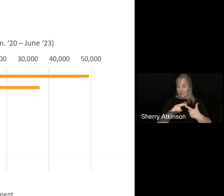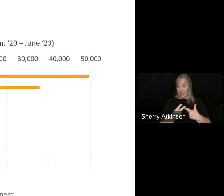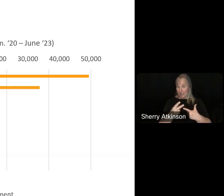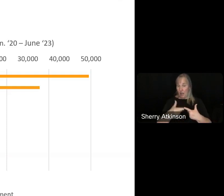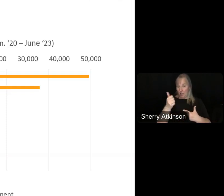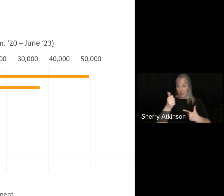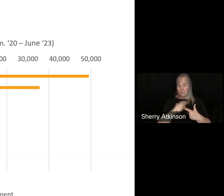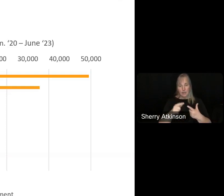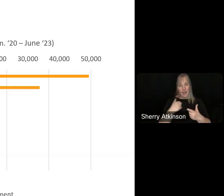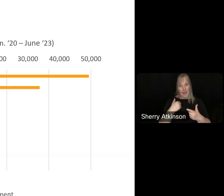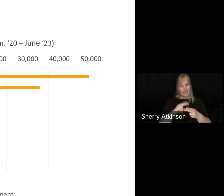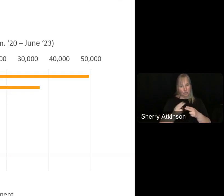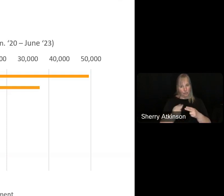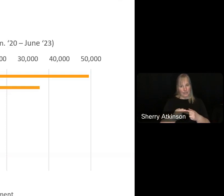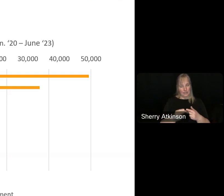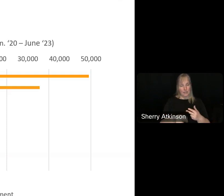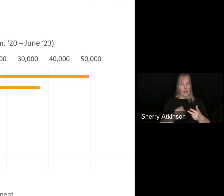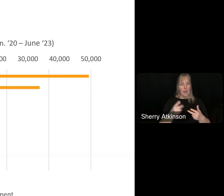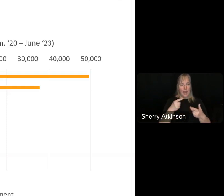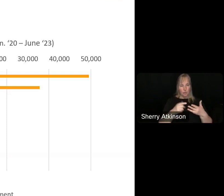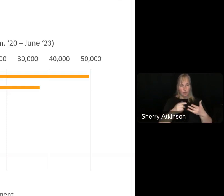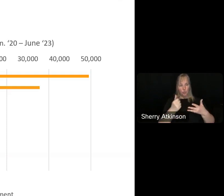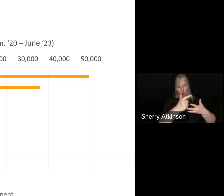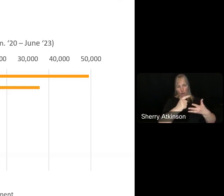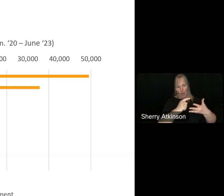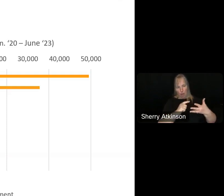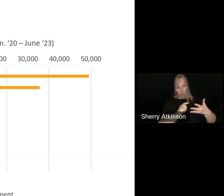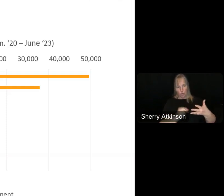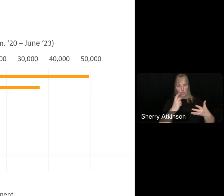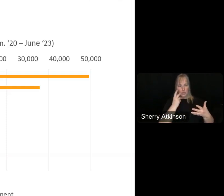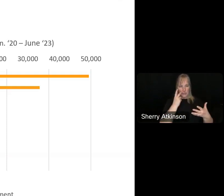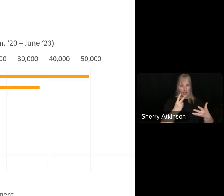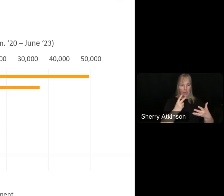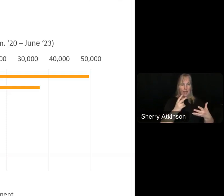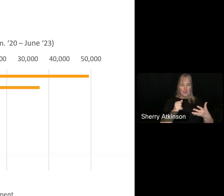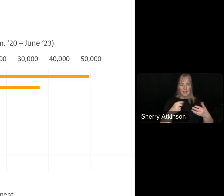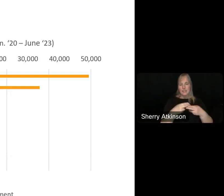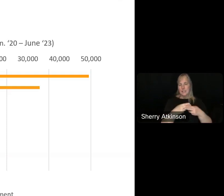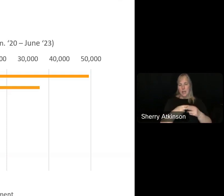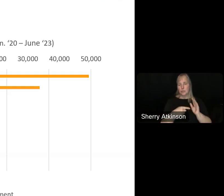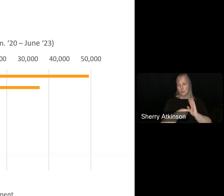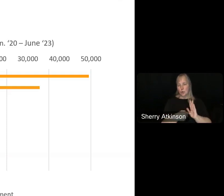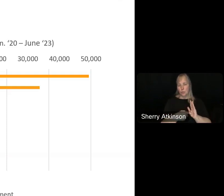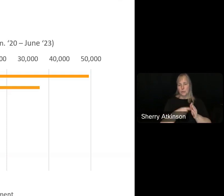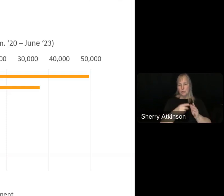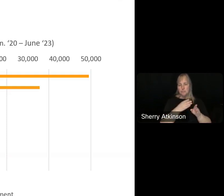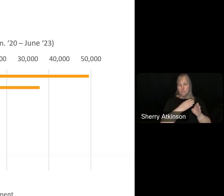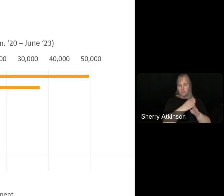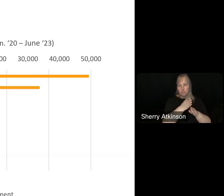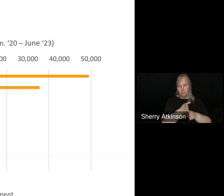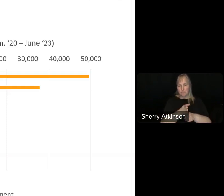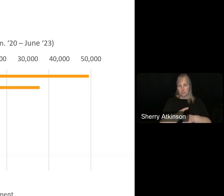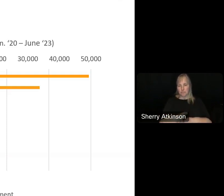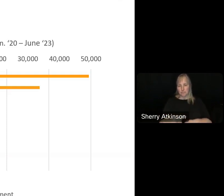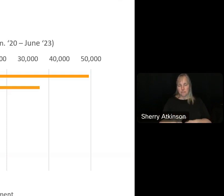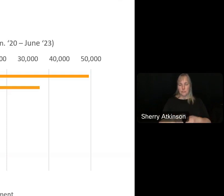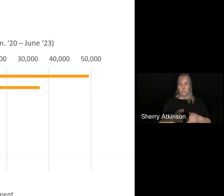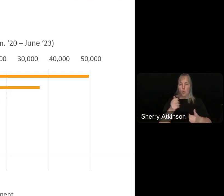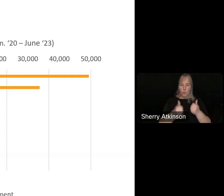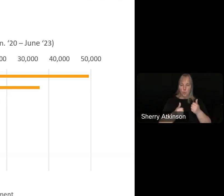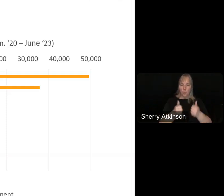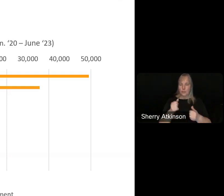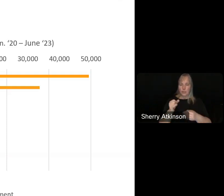And so as you go down, you'll look at that size, just basically showing by industry what industries have been hit